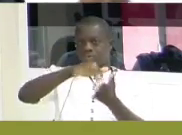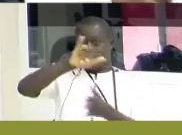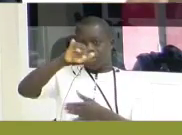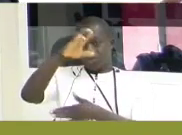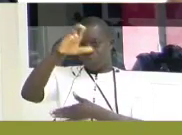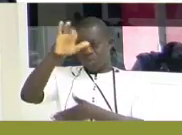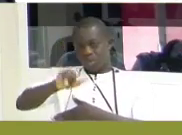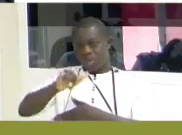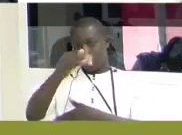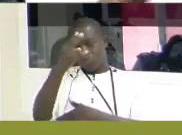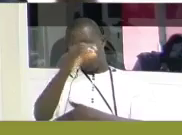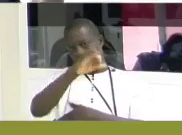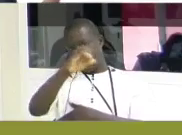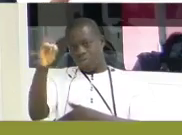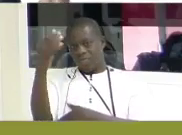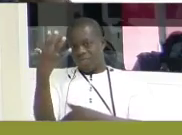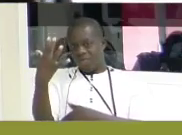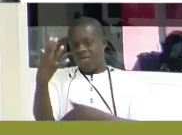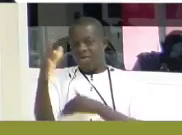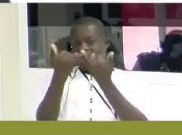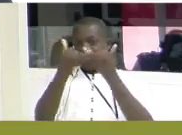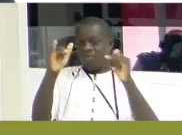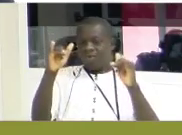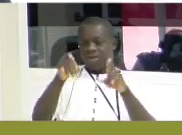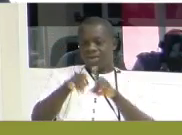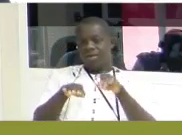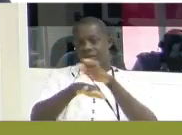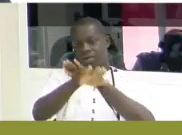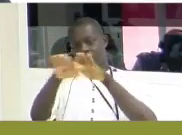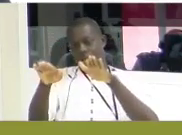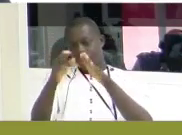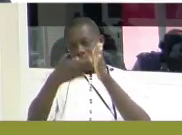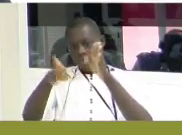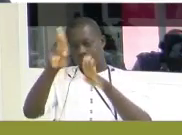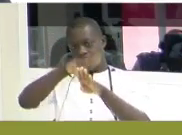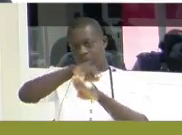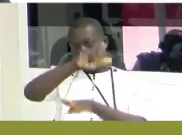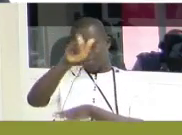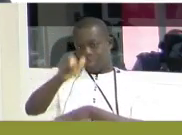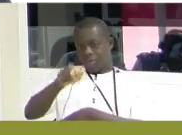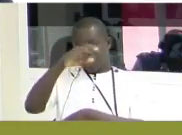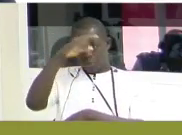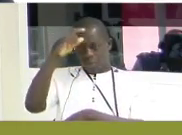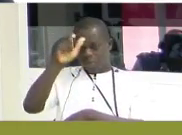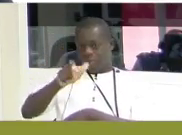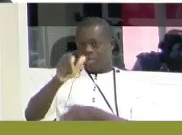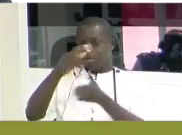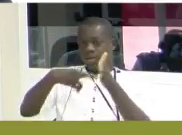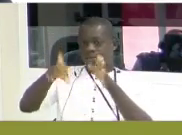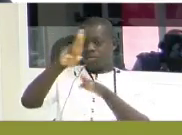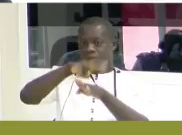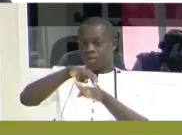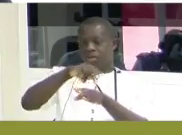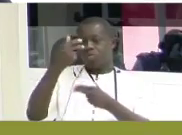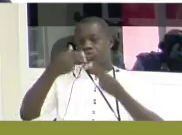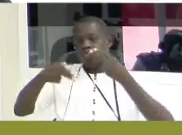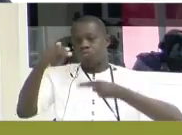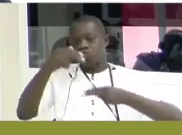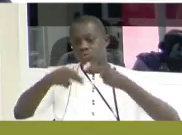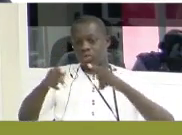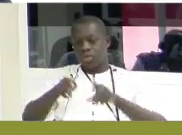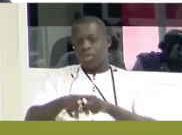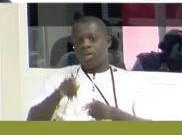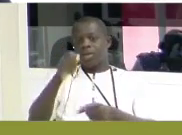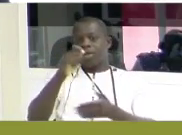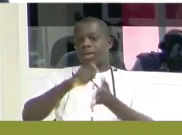Observer as a freelance reporter, staff reporter, and news editor. While I was news editor, I was also given